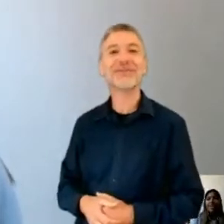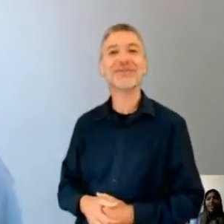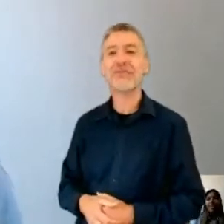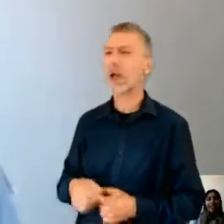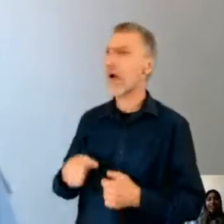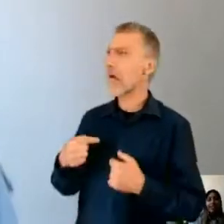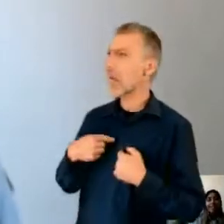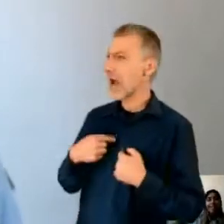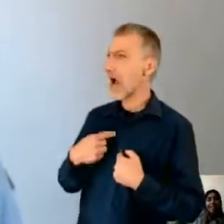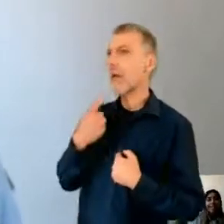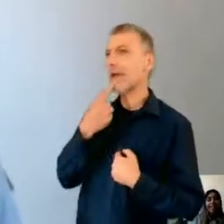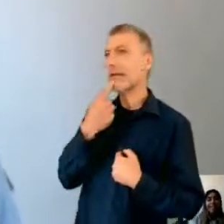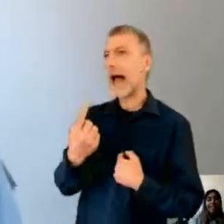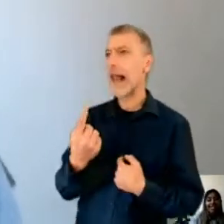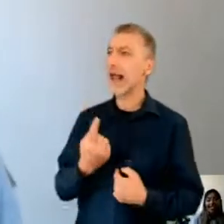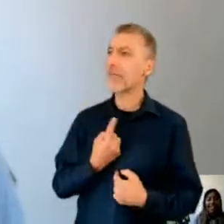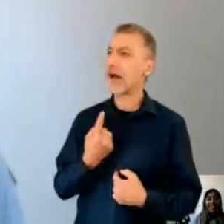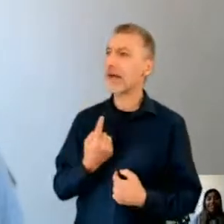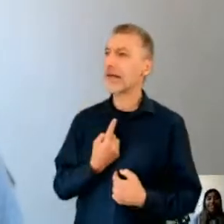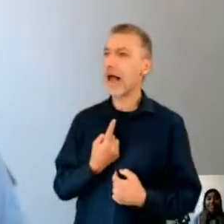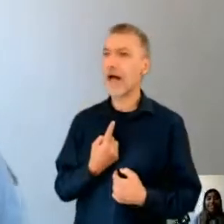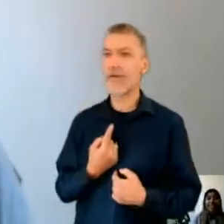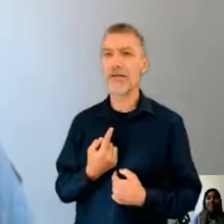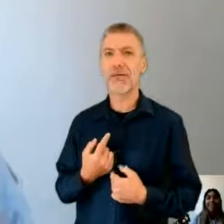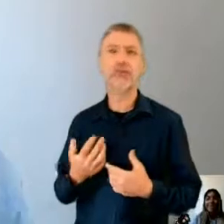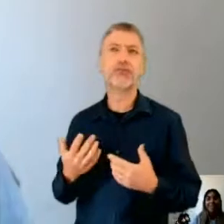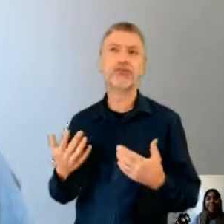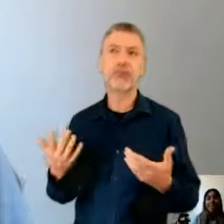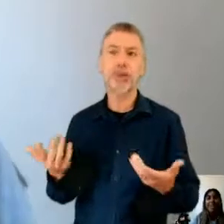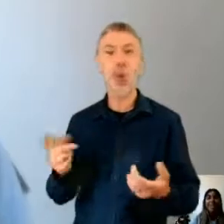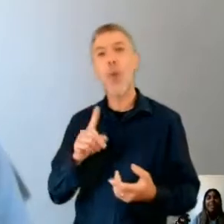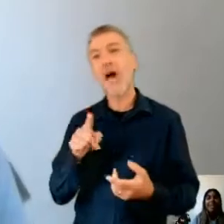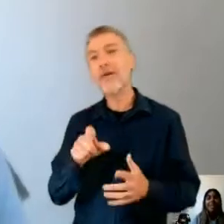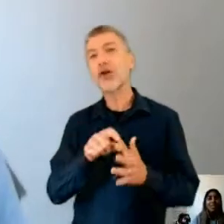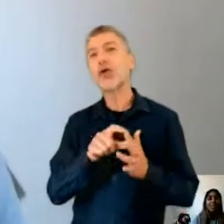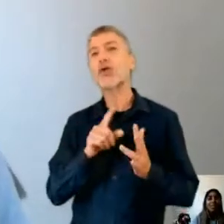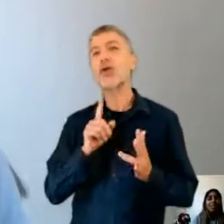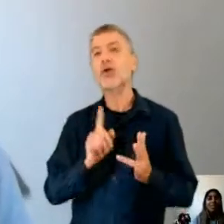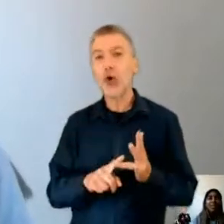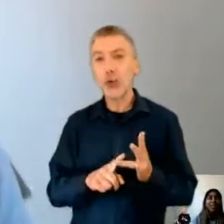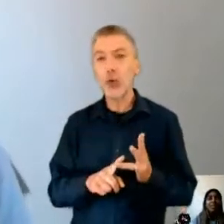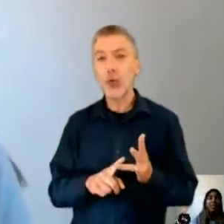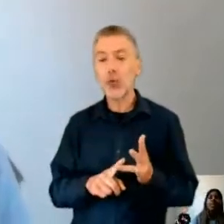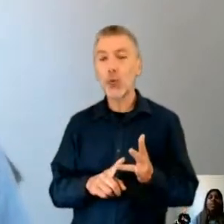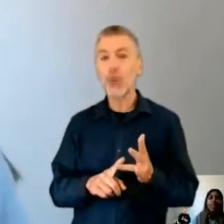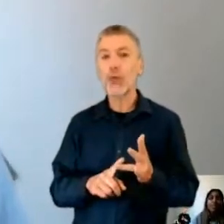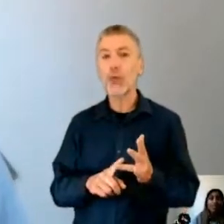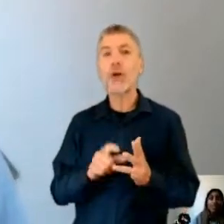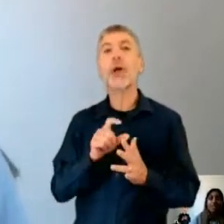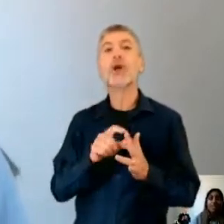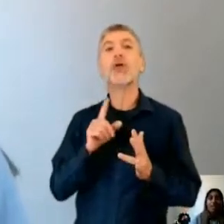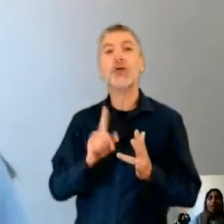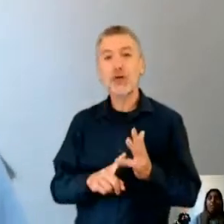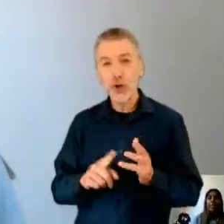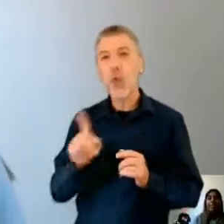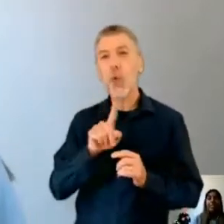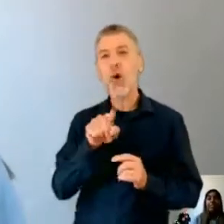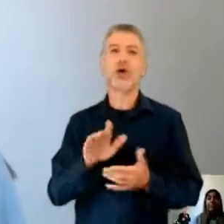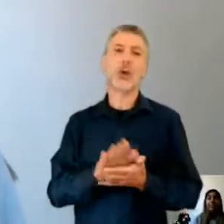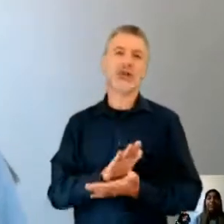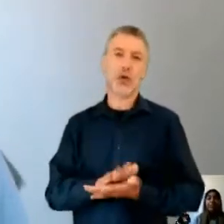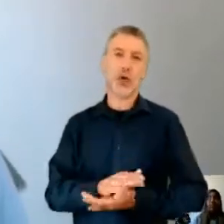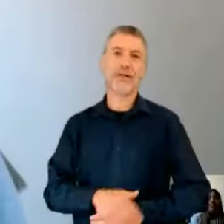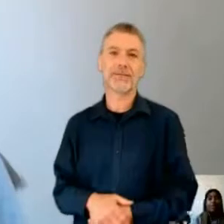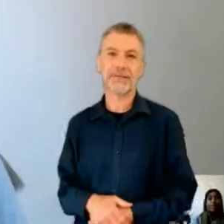100% with anything that like anyone does, me, anyone, is just do something that you enjoy. Because,